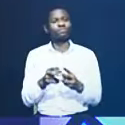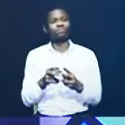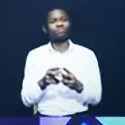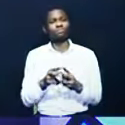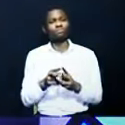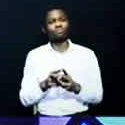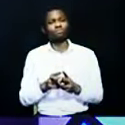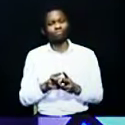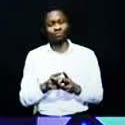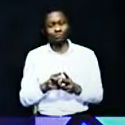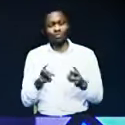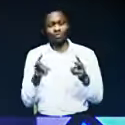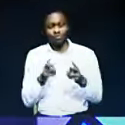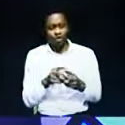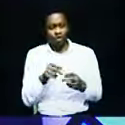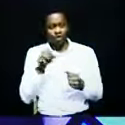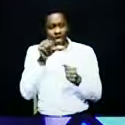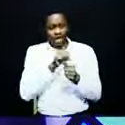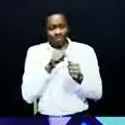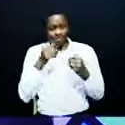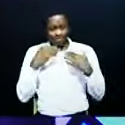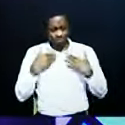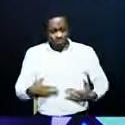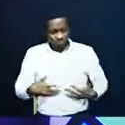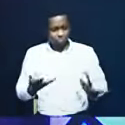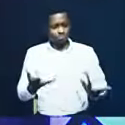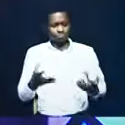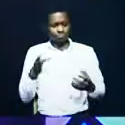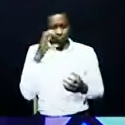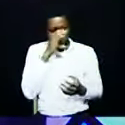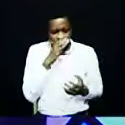whom his heart loves.